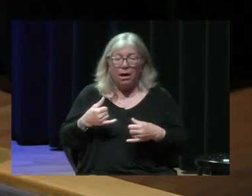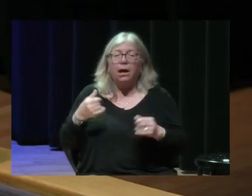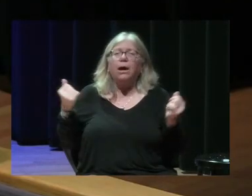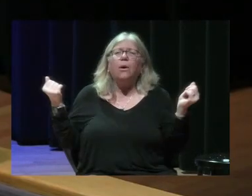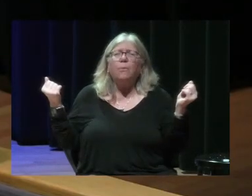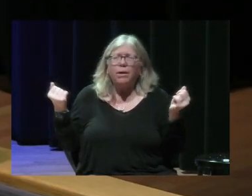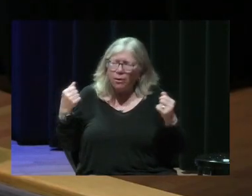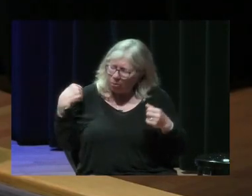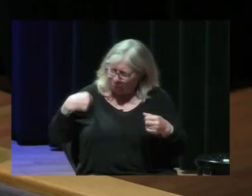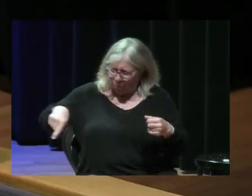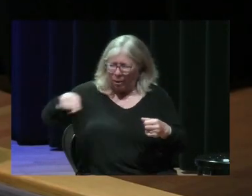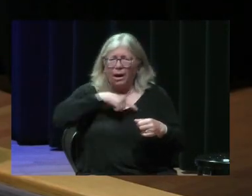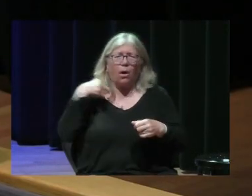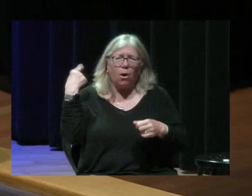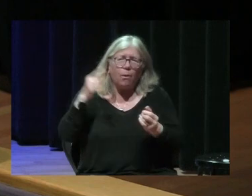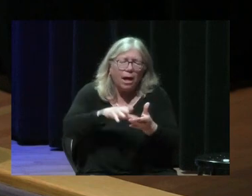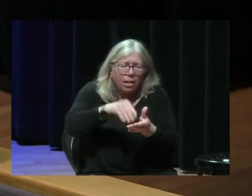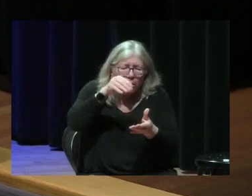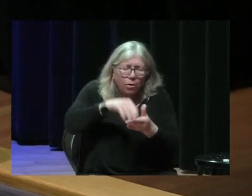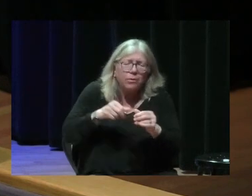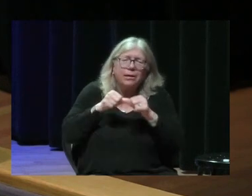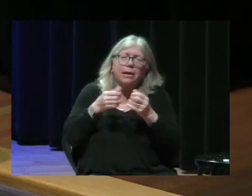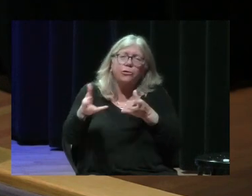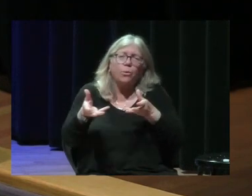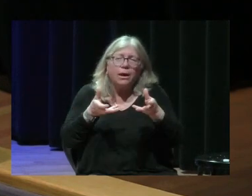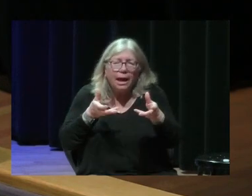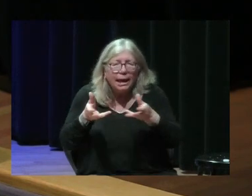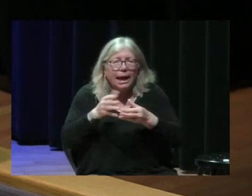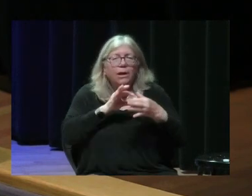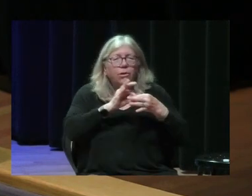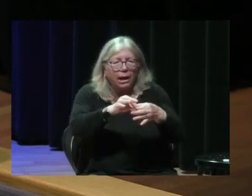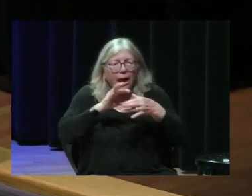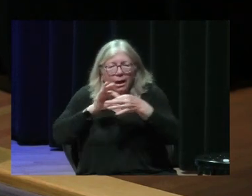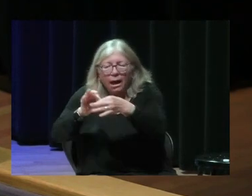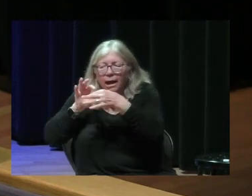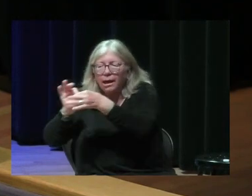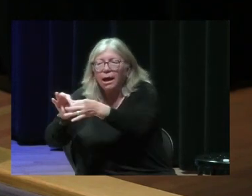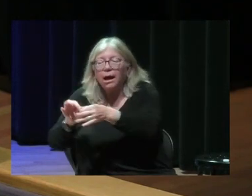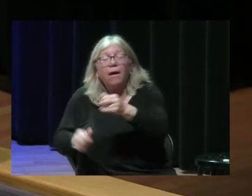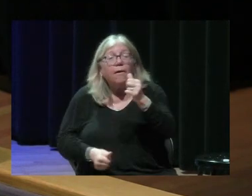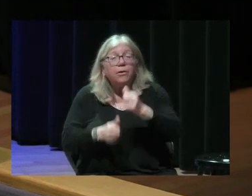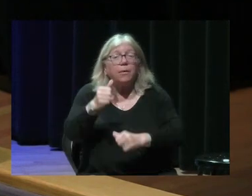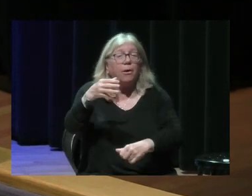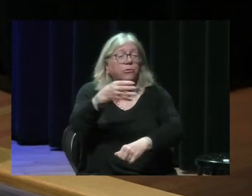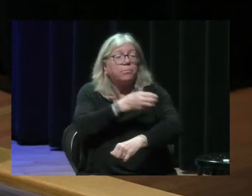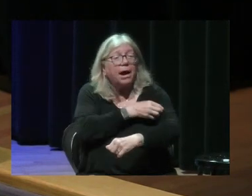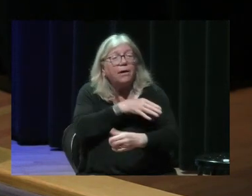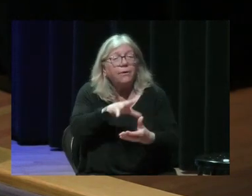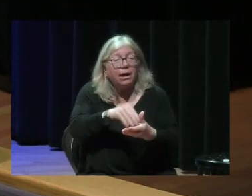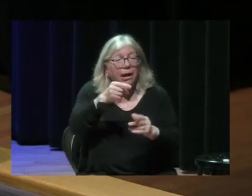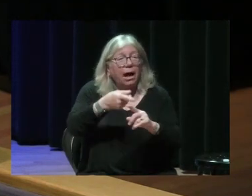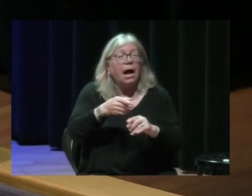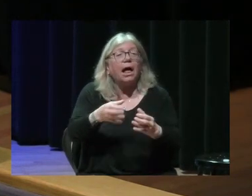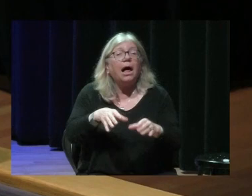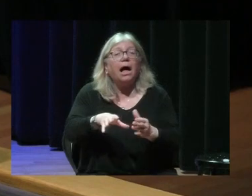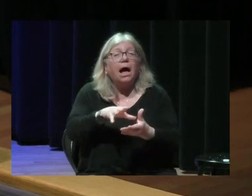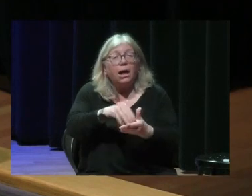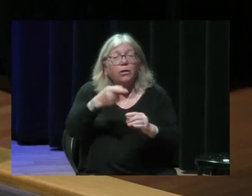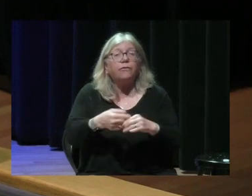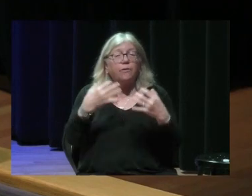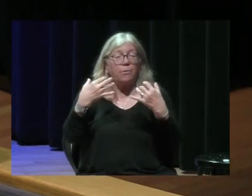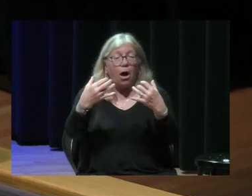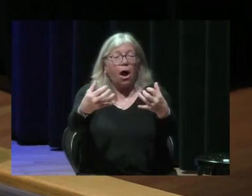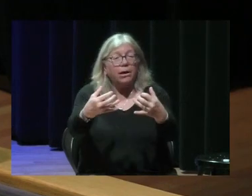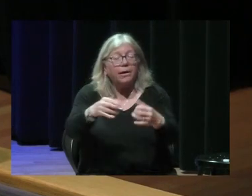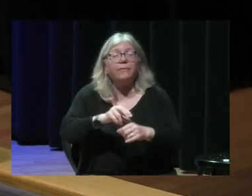always learning. We are continuing to engage. We are continuing to connect. One of the most powerful lessons I learned from our audience was after our second book, Now